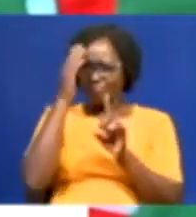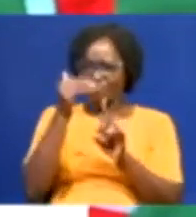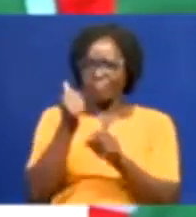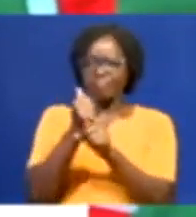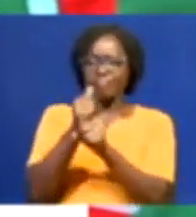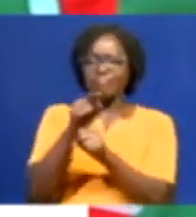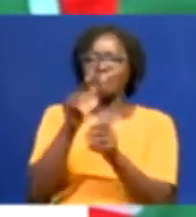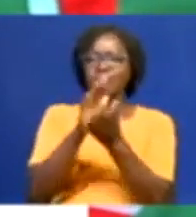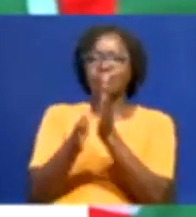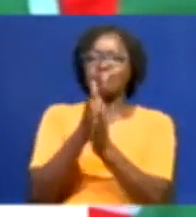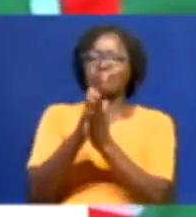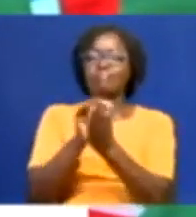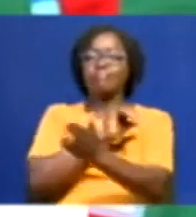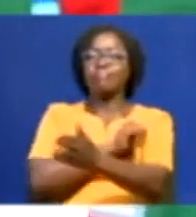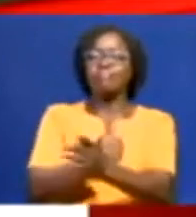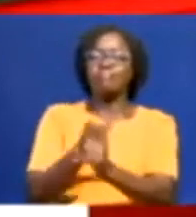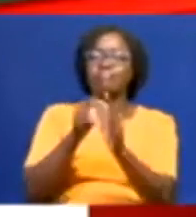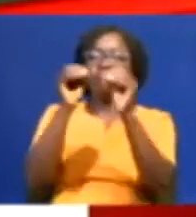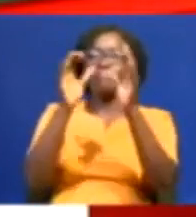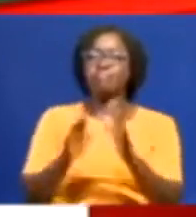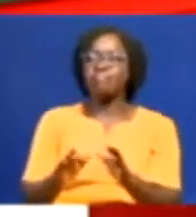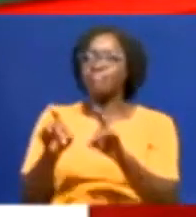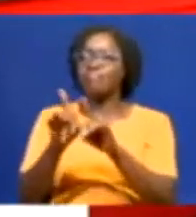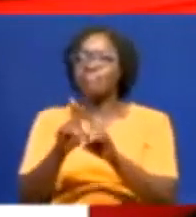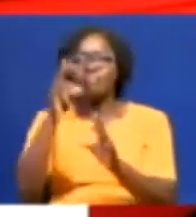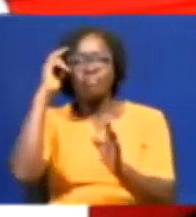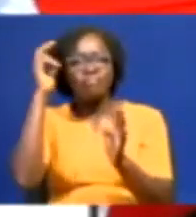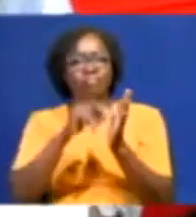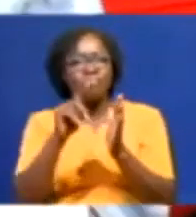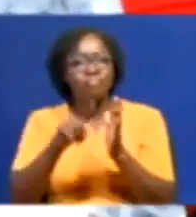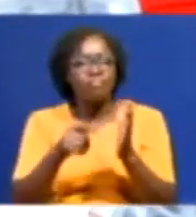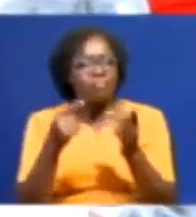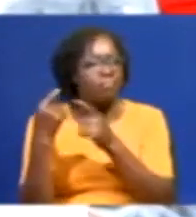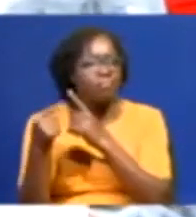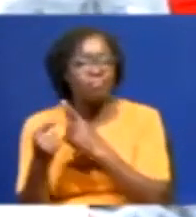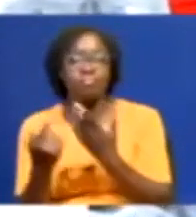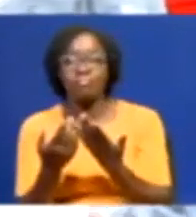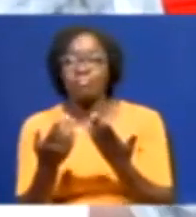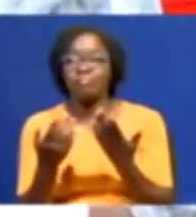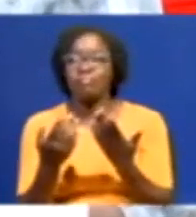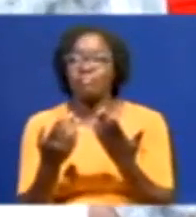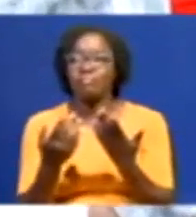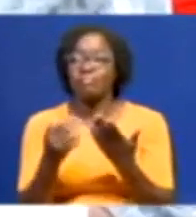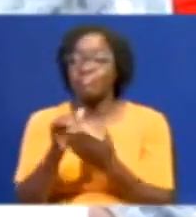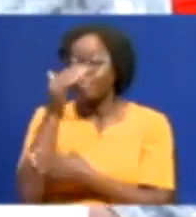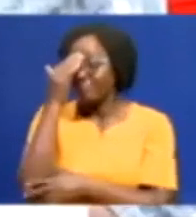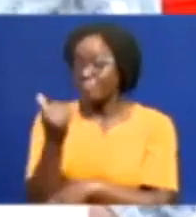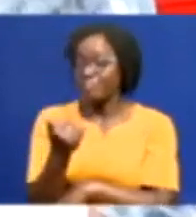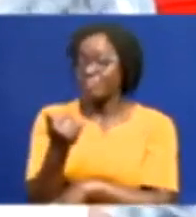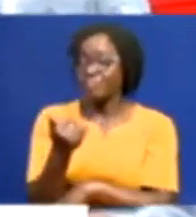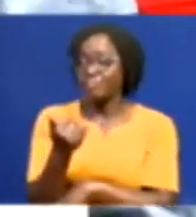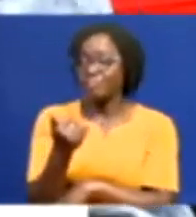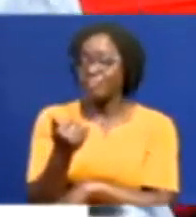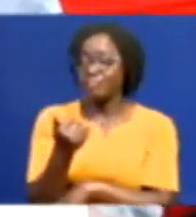that without the express authority of the teachers. We also recognize what you go through. And that is why our chief